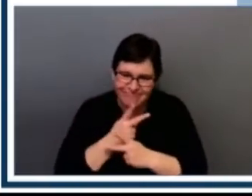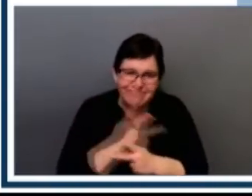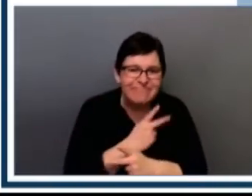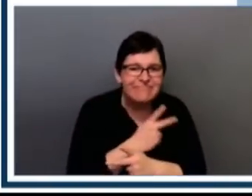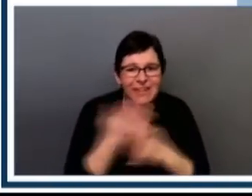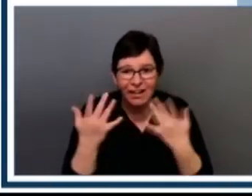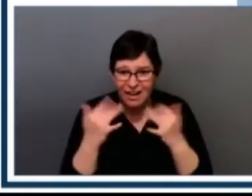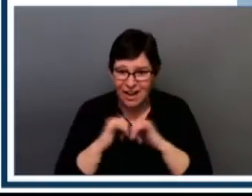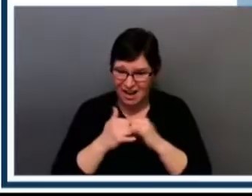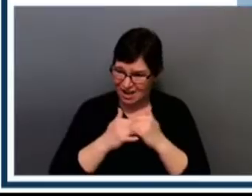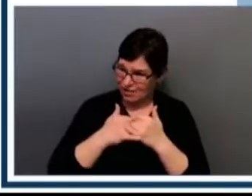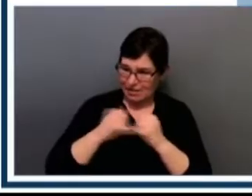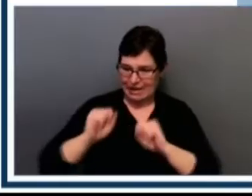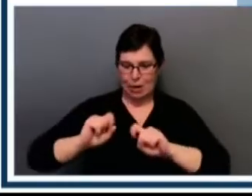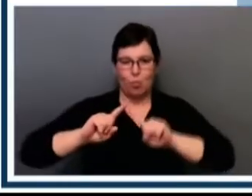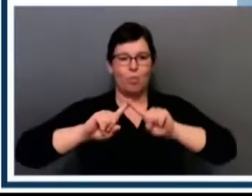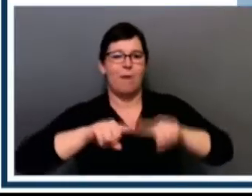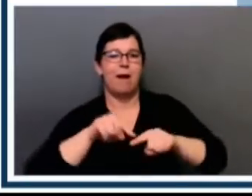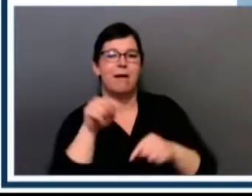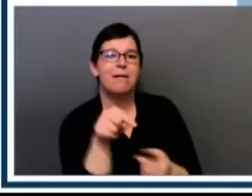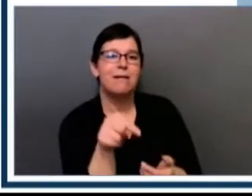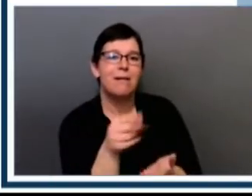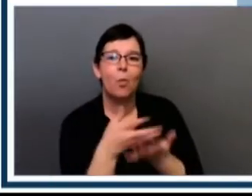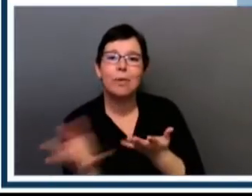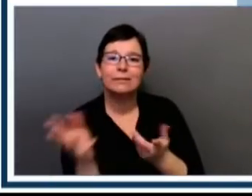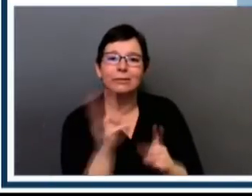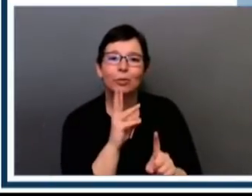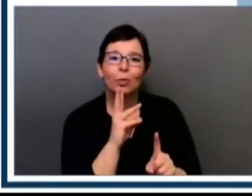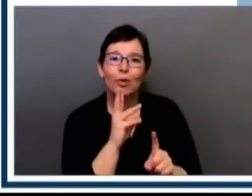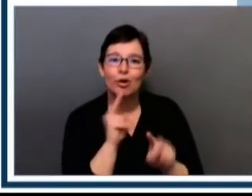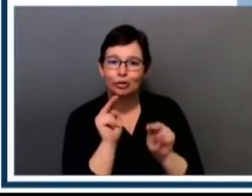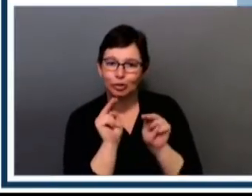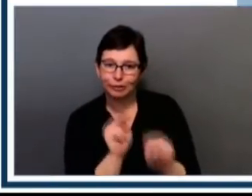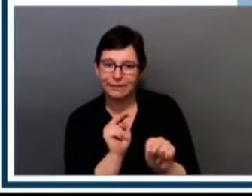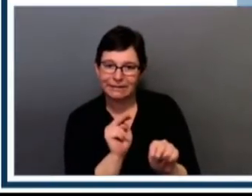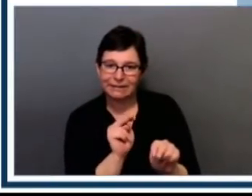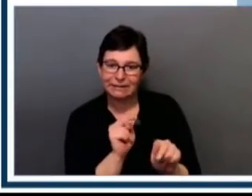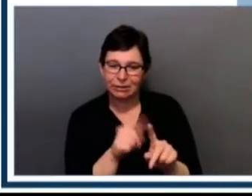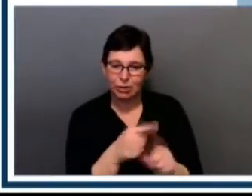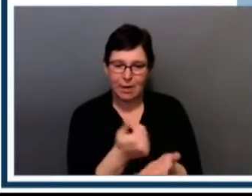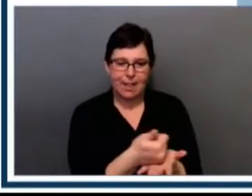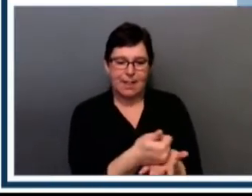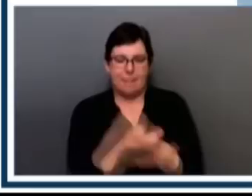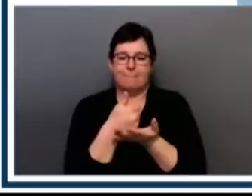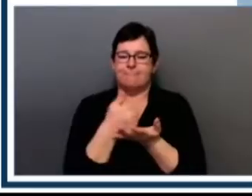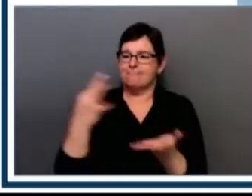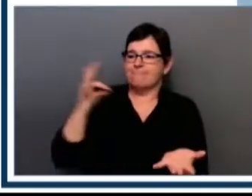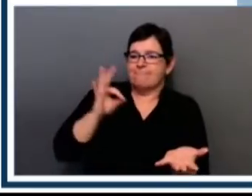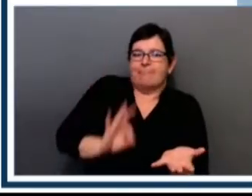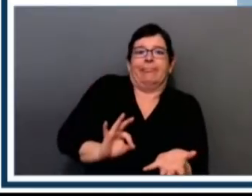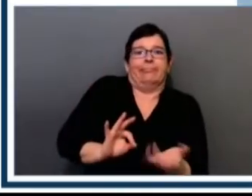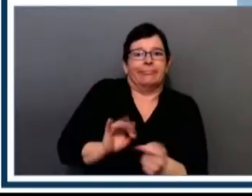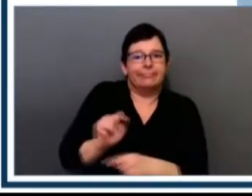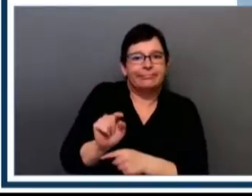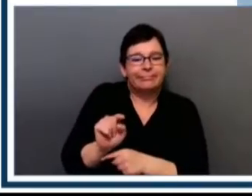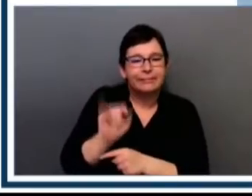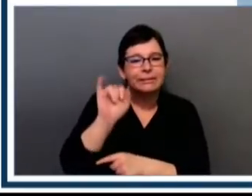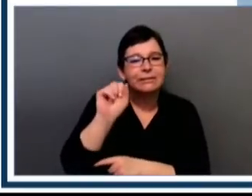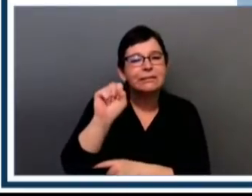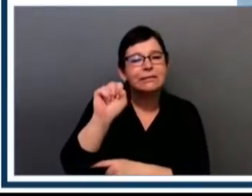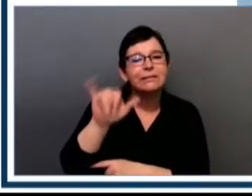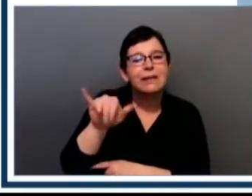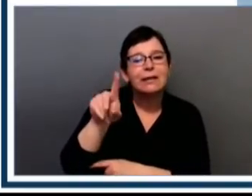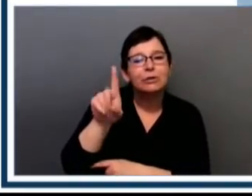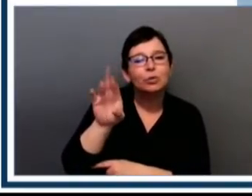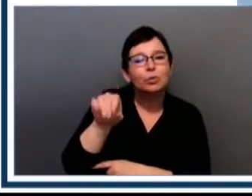call syndromic surveillance, looking for patterns as early warning signals. So there's still lots of work to do, and to